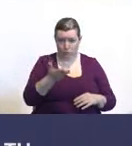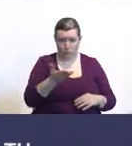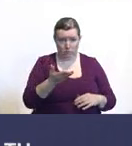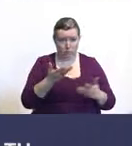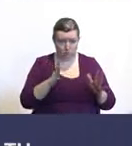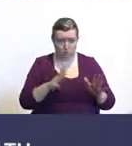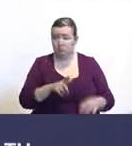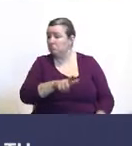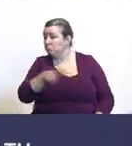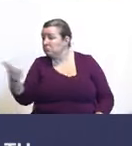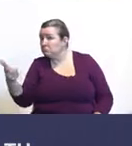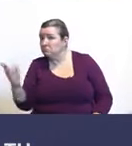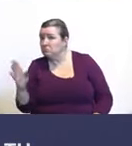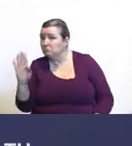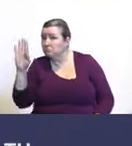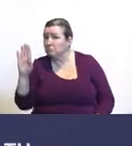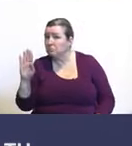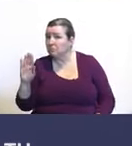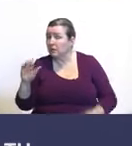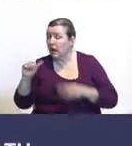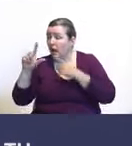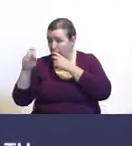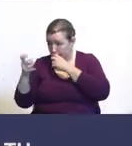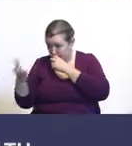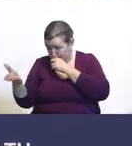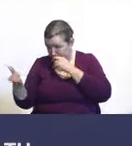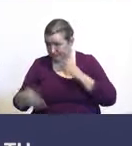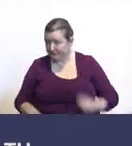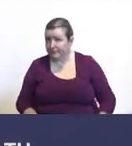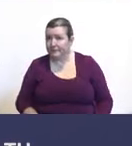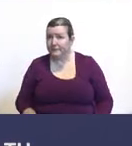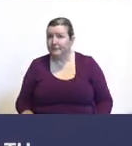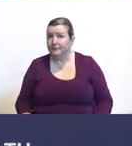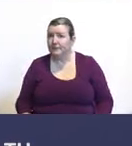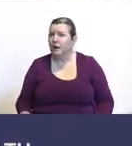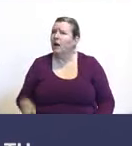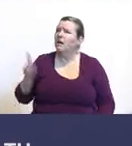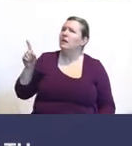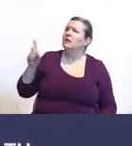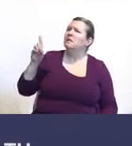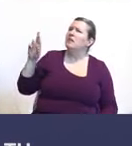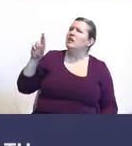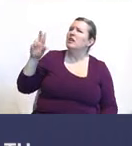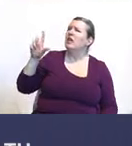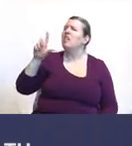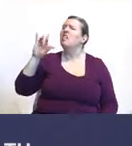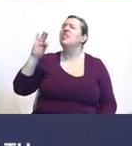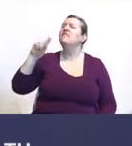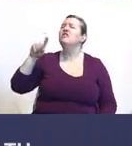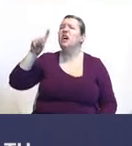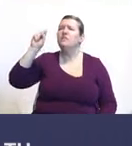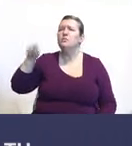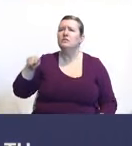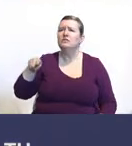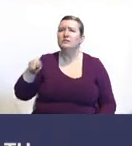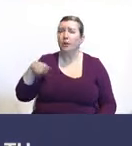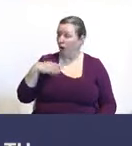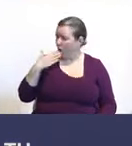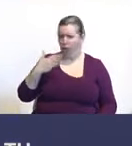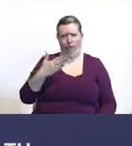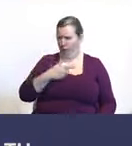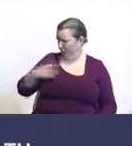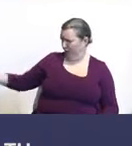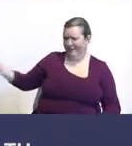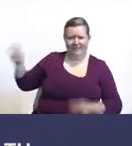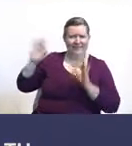afternoon. Good afternoon. Dr. Lipschitz, I have a question about the numbers that were shown. Thank God somebody's pulling him in. I